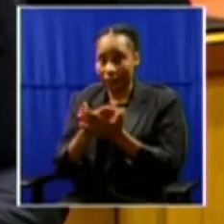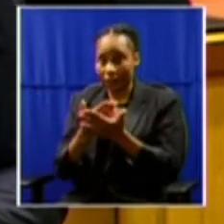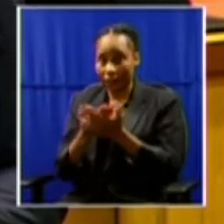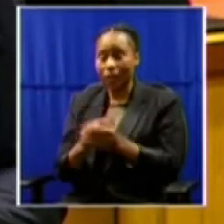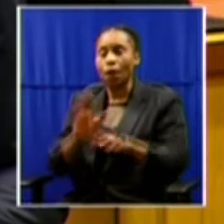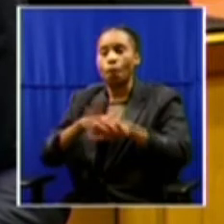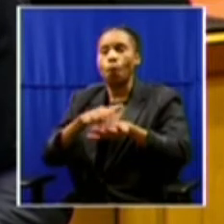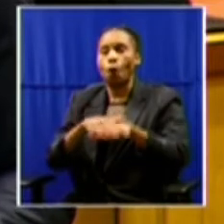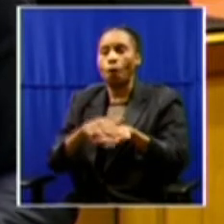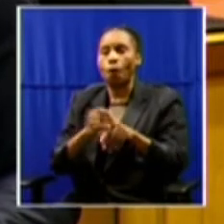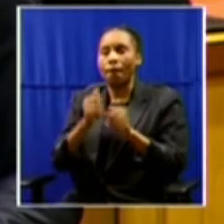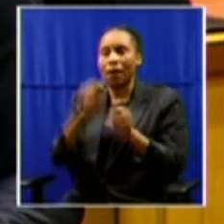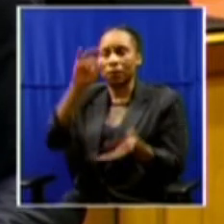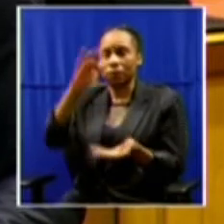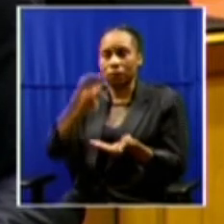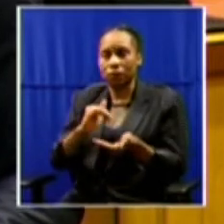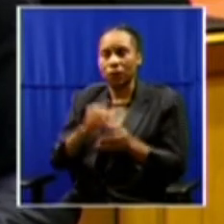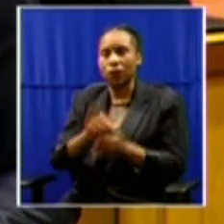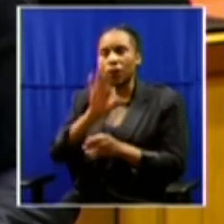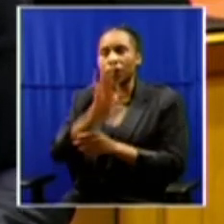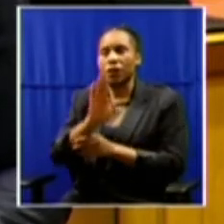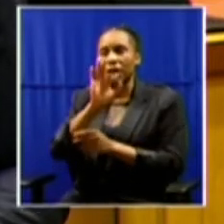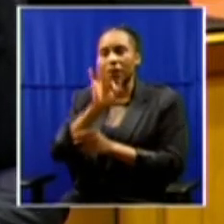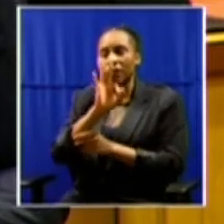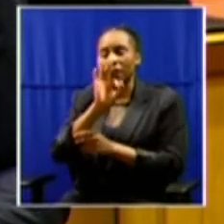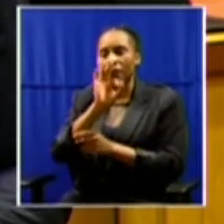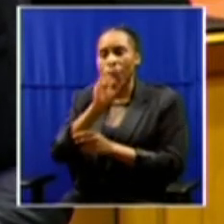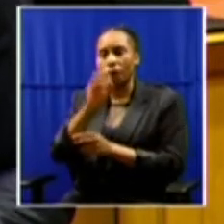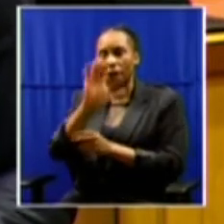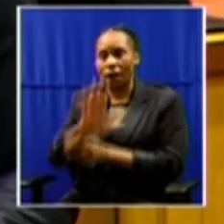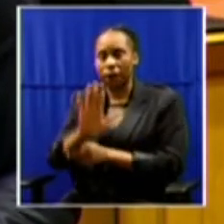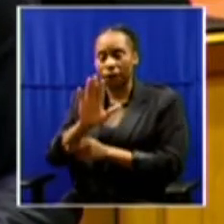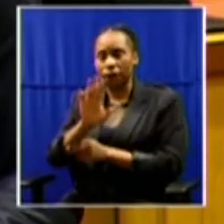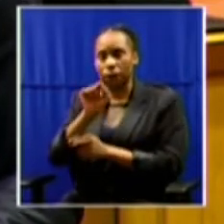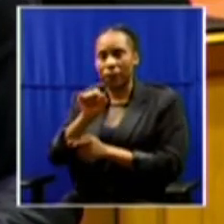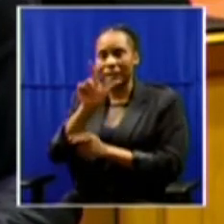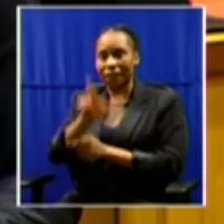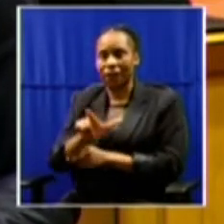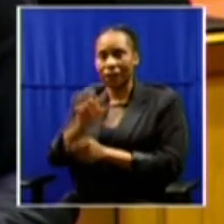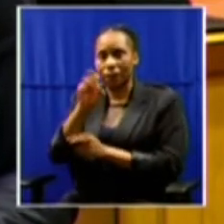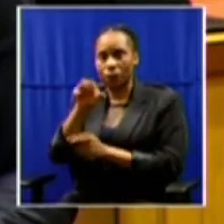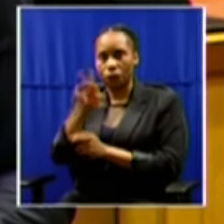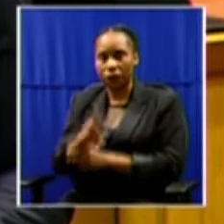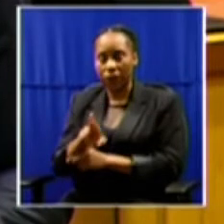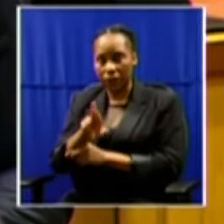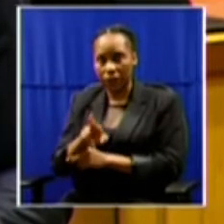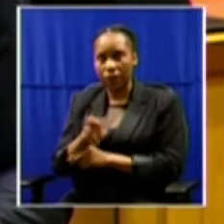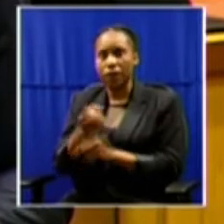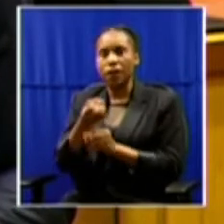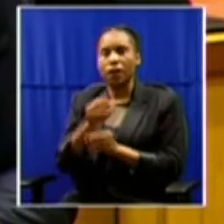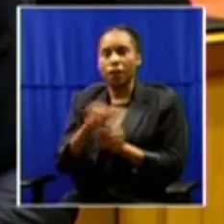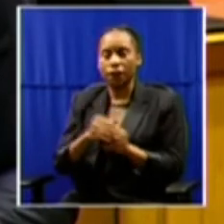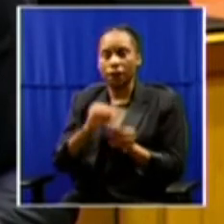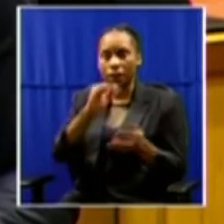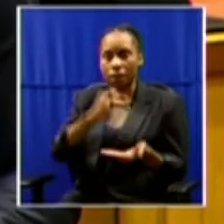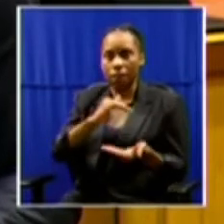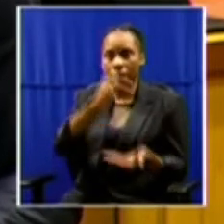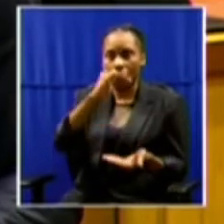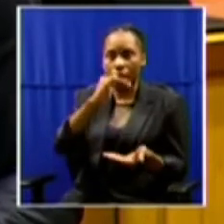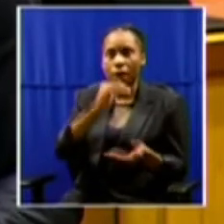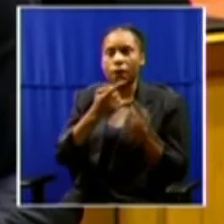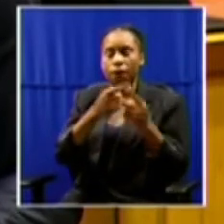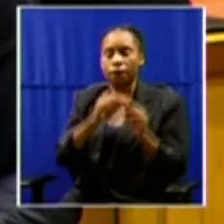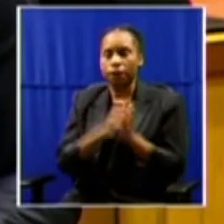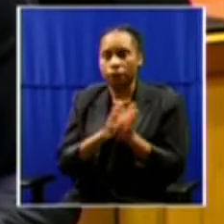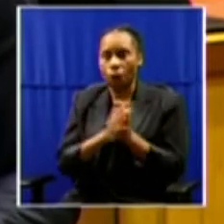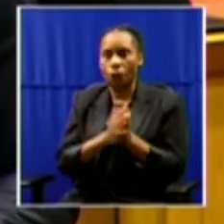an allocation of 305.7 million was received for the increase in capacity in the Asset Forfeiture Unit